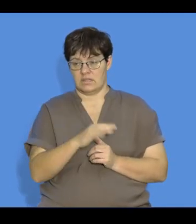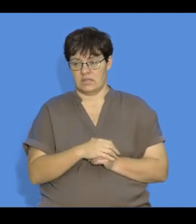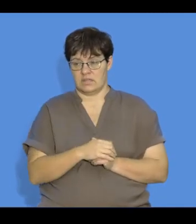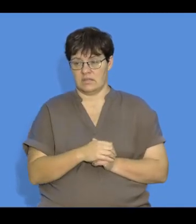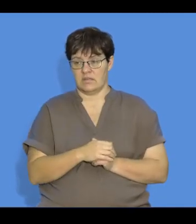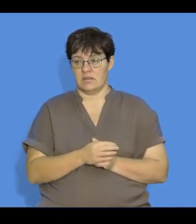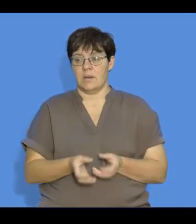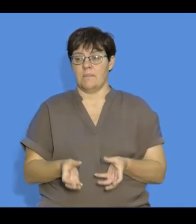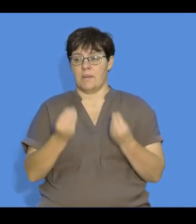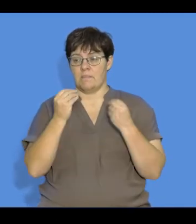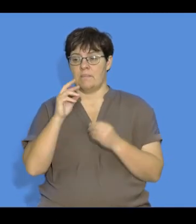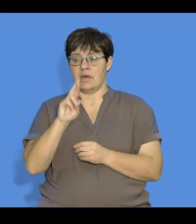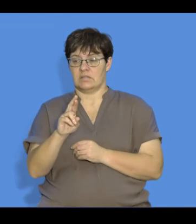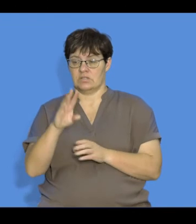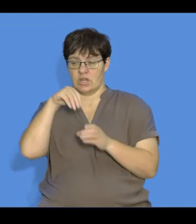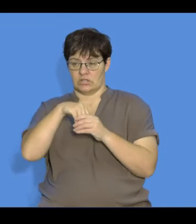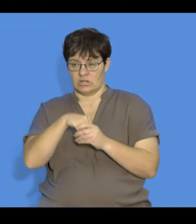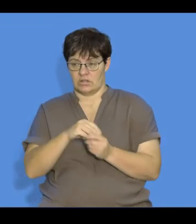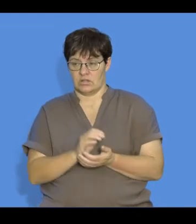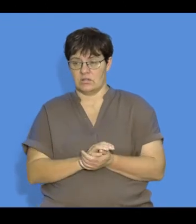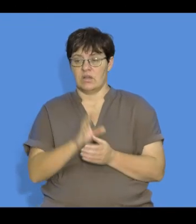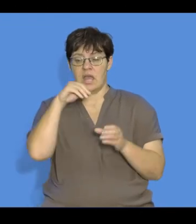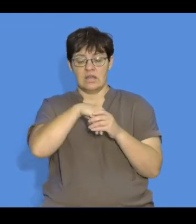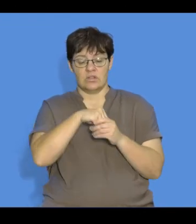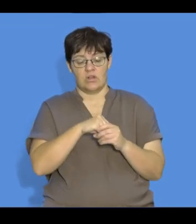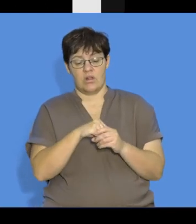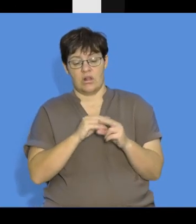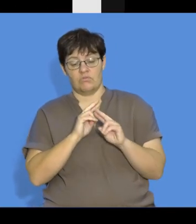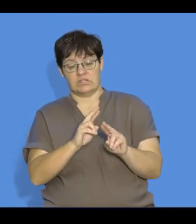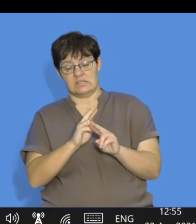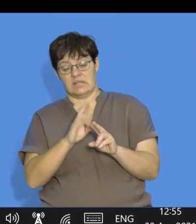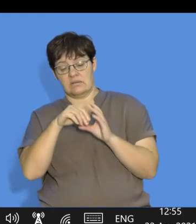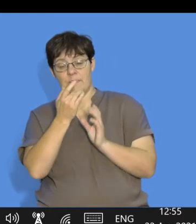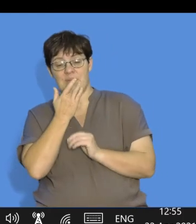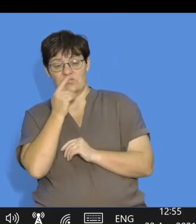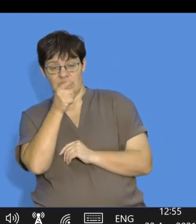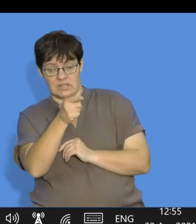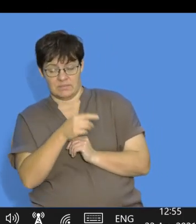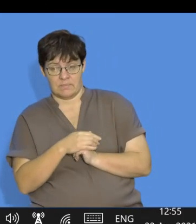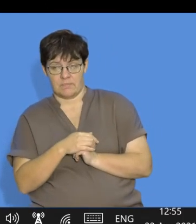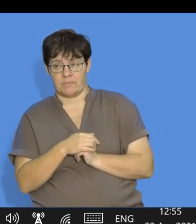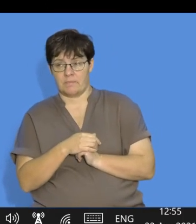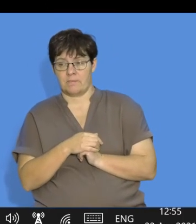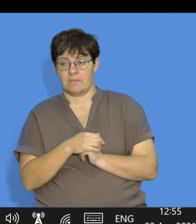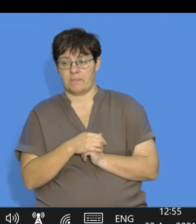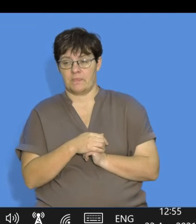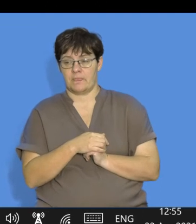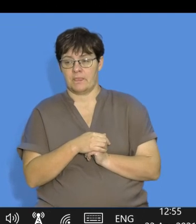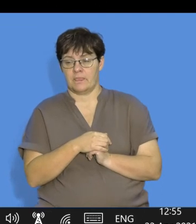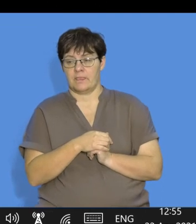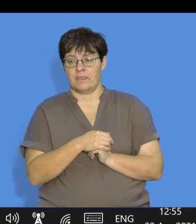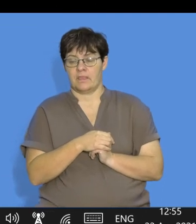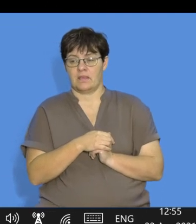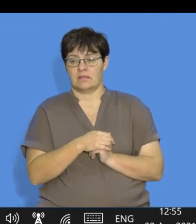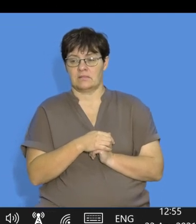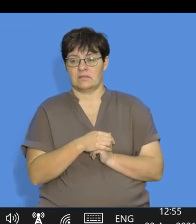will give us our internal resistance. So our internal resistance in this circuit, okay, if we go to our calculator,